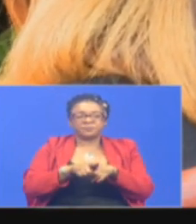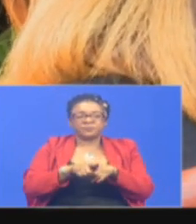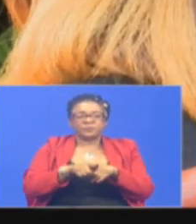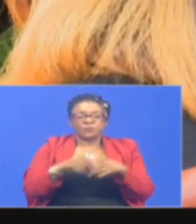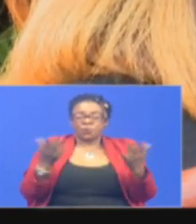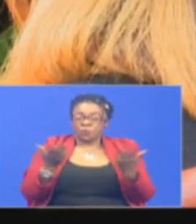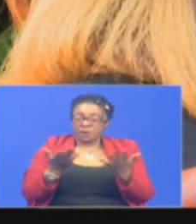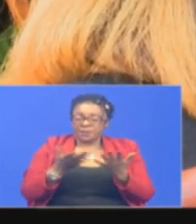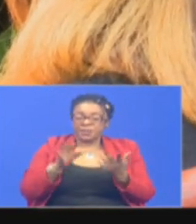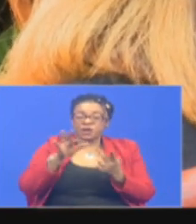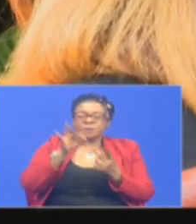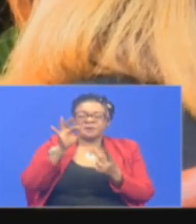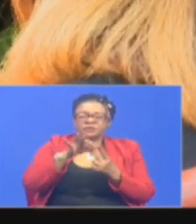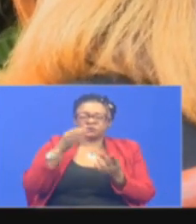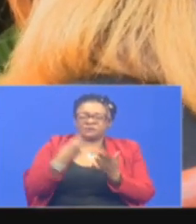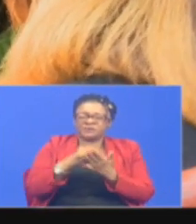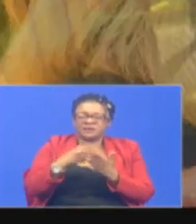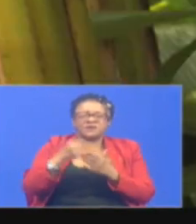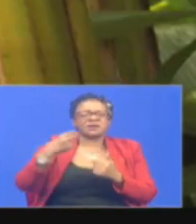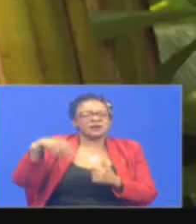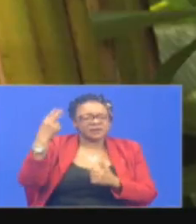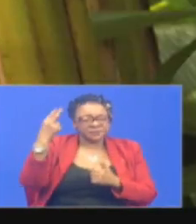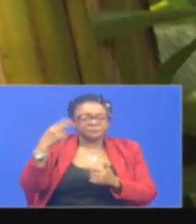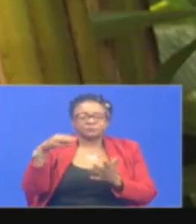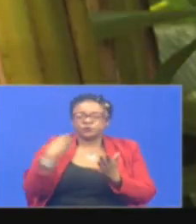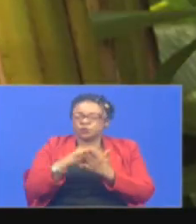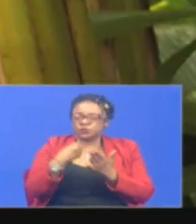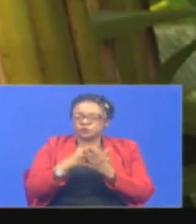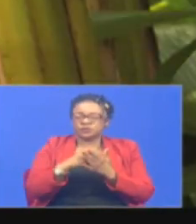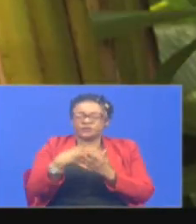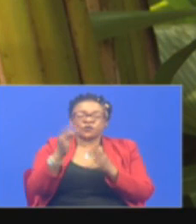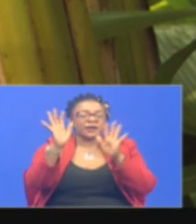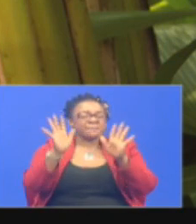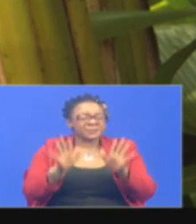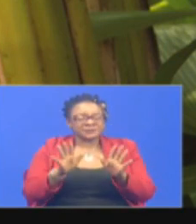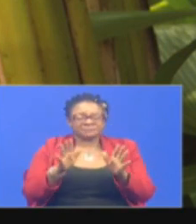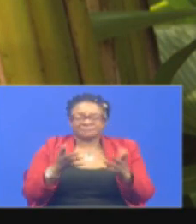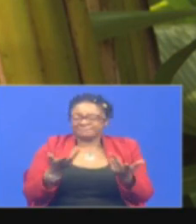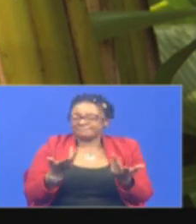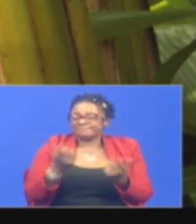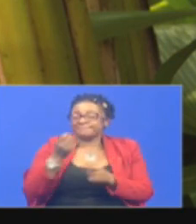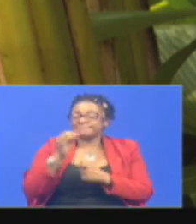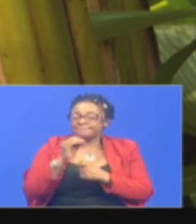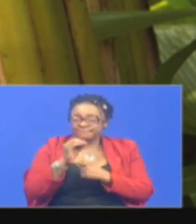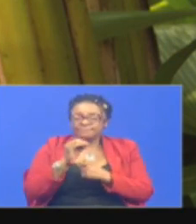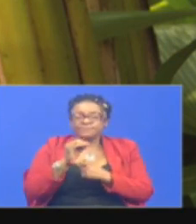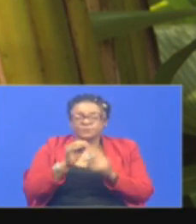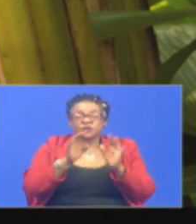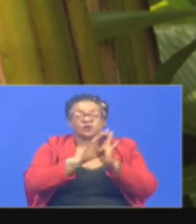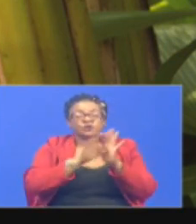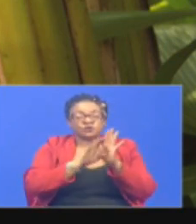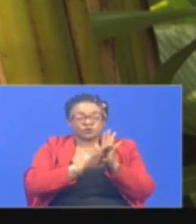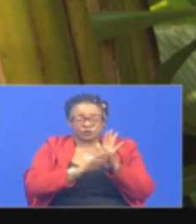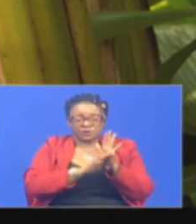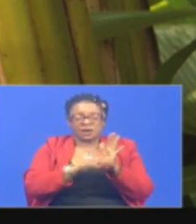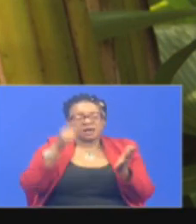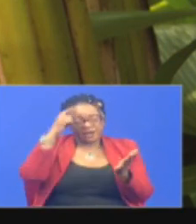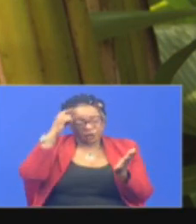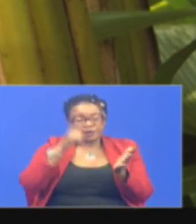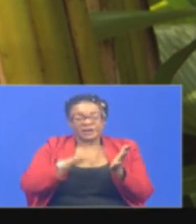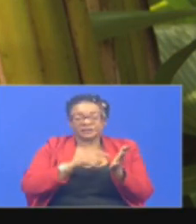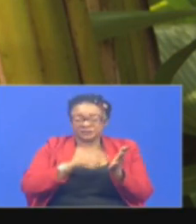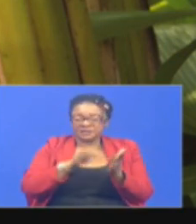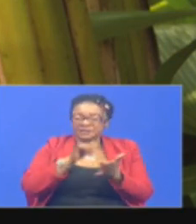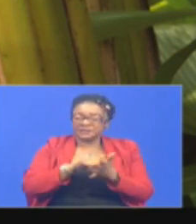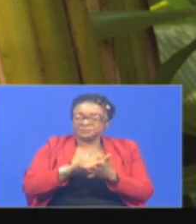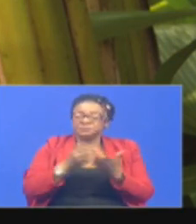nomination fees are very high, you know, the cost of running a campaign. So the Constitution actually recognizes that these